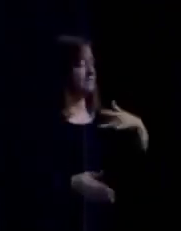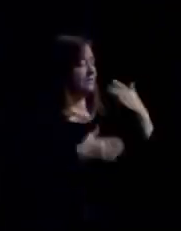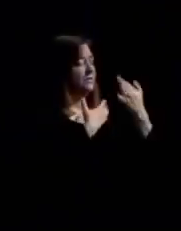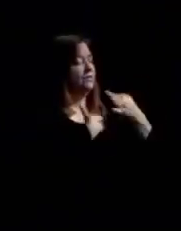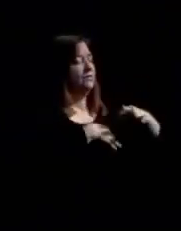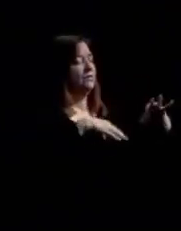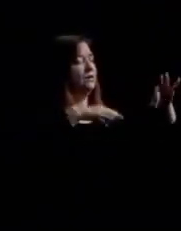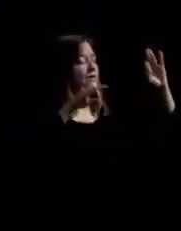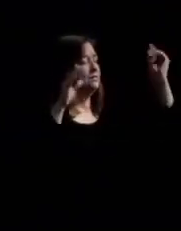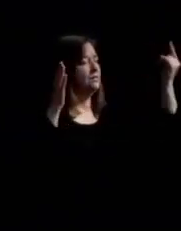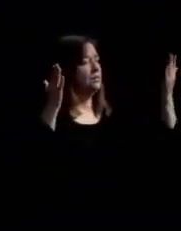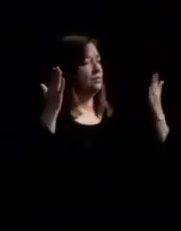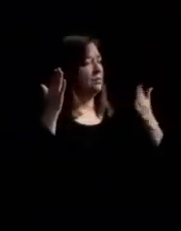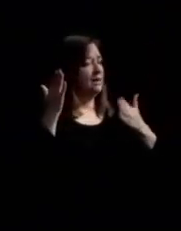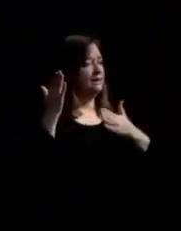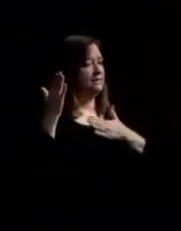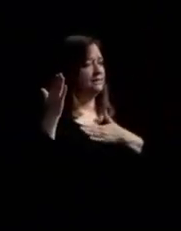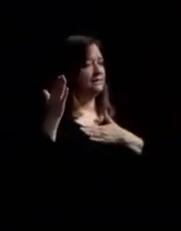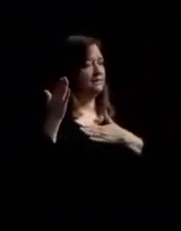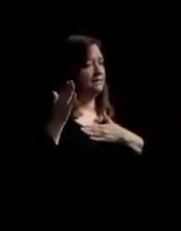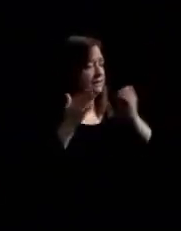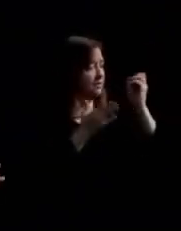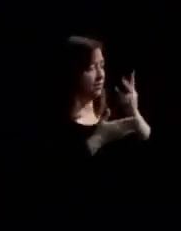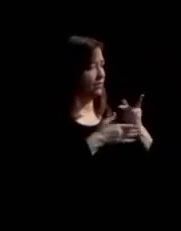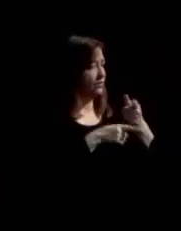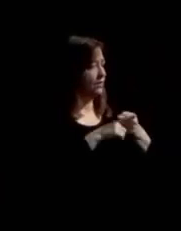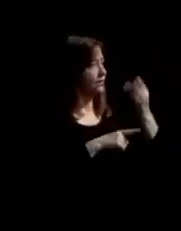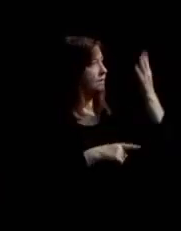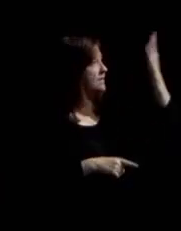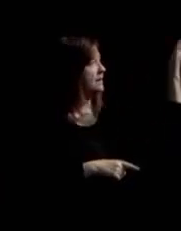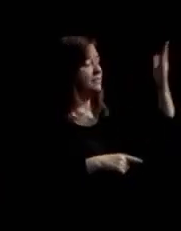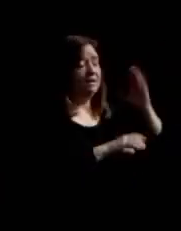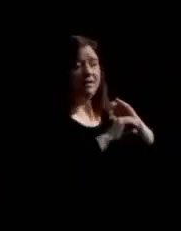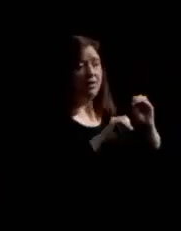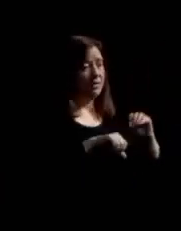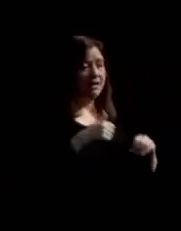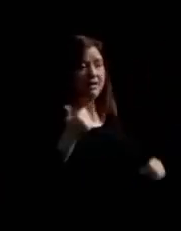grace to get your approval from him and nobody else.